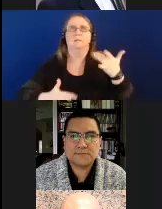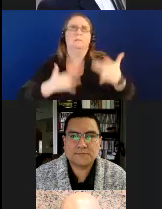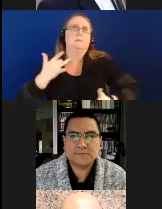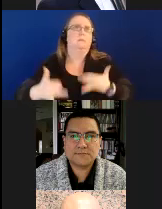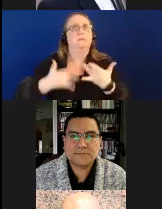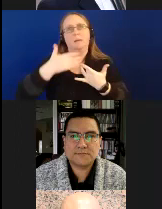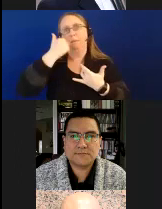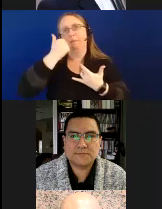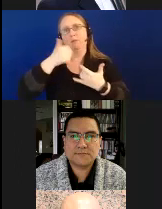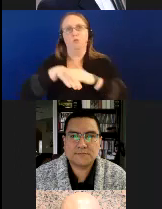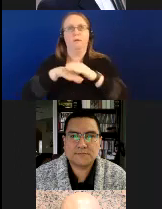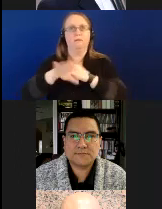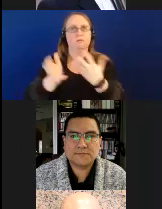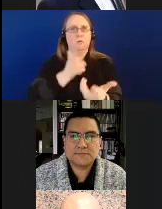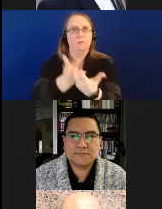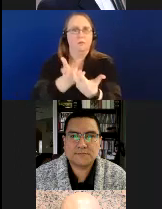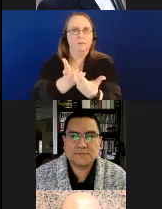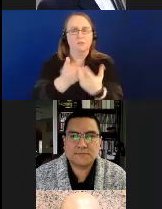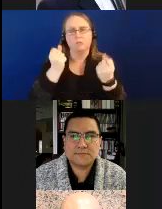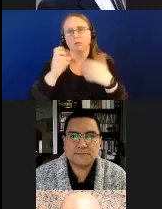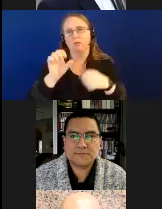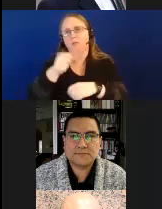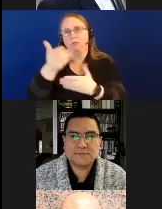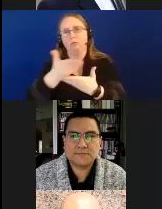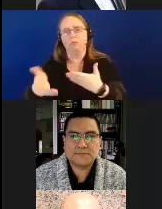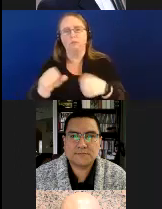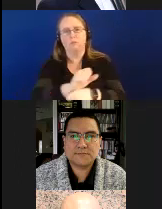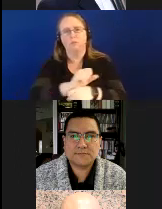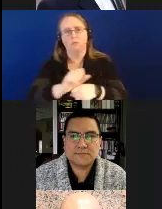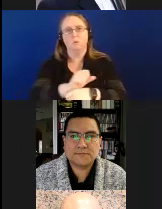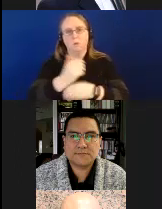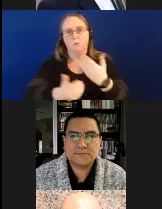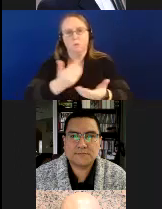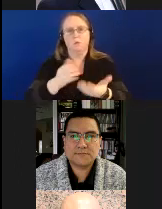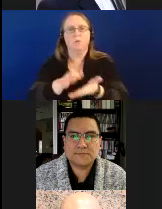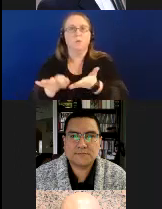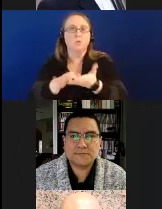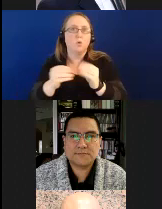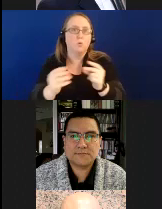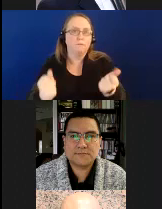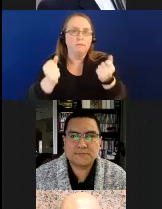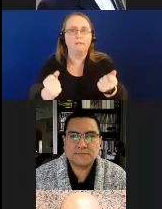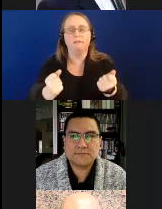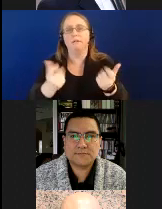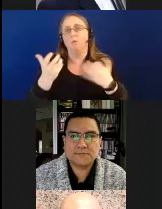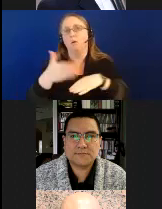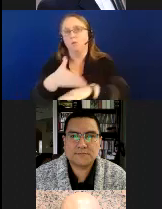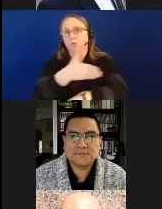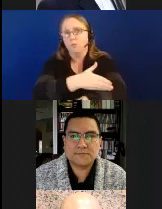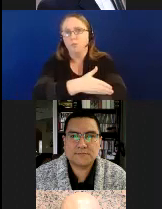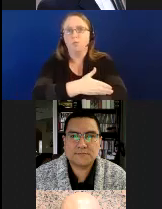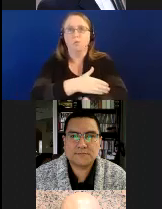access to accommodations, but there's a lot of other things we're also working on with getting scores faster, trying to improve our logistics